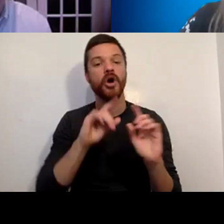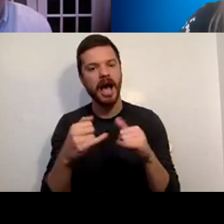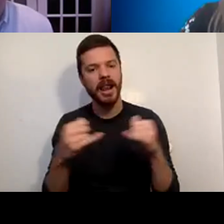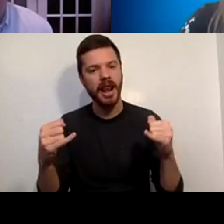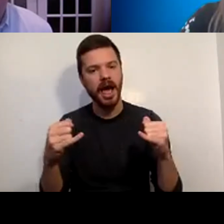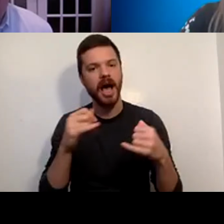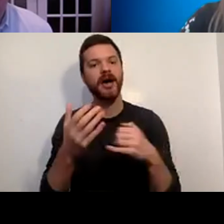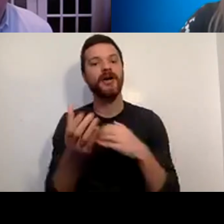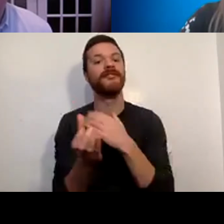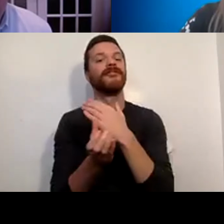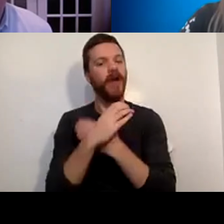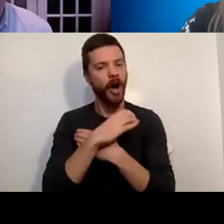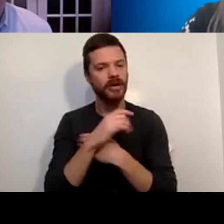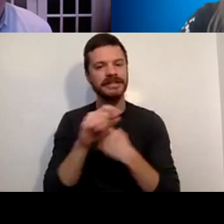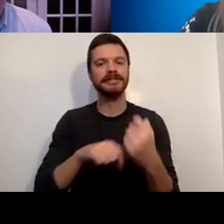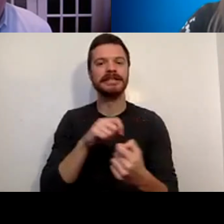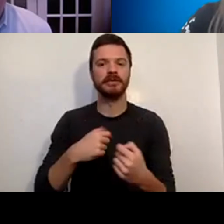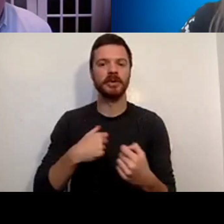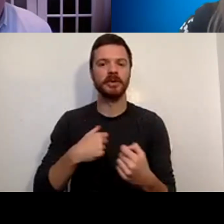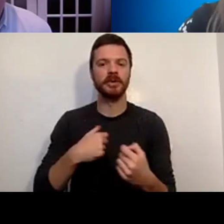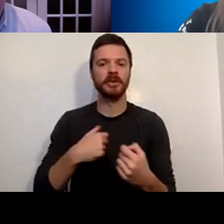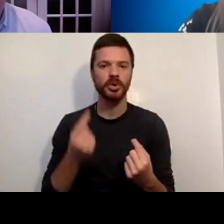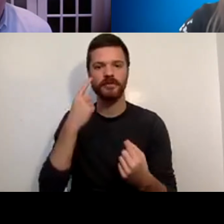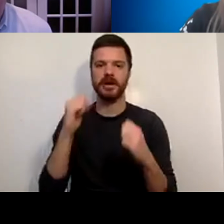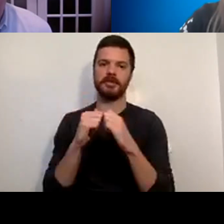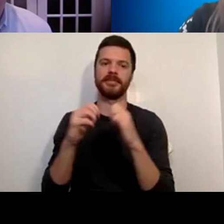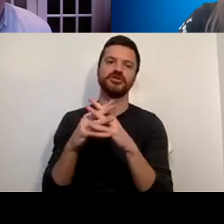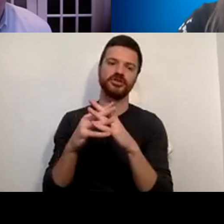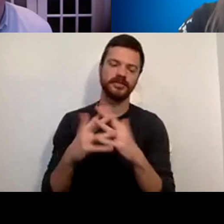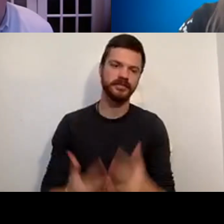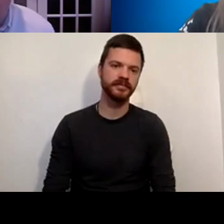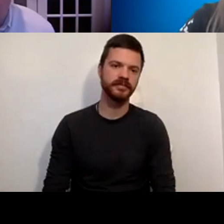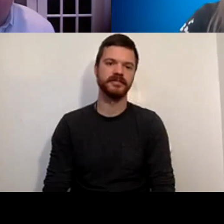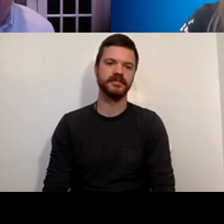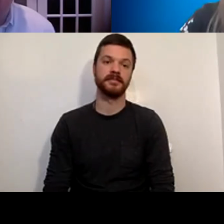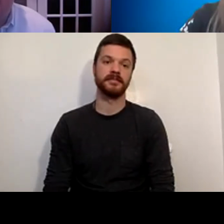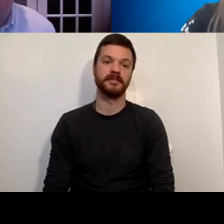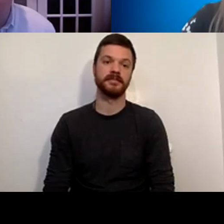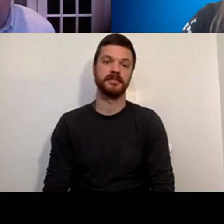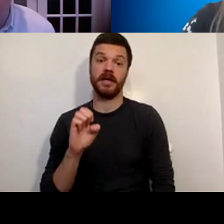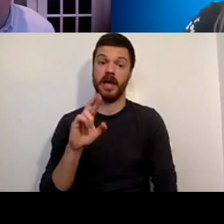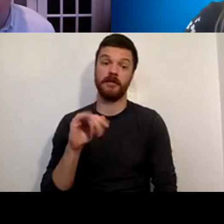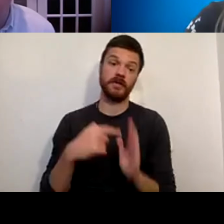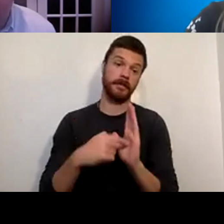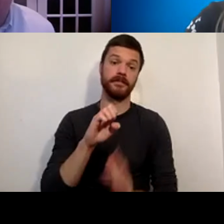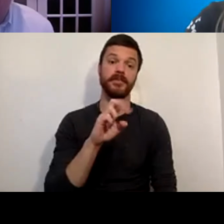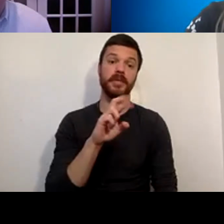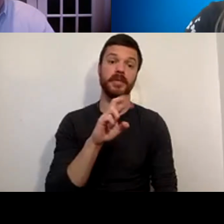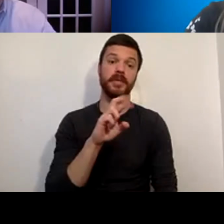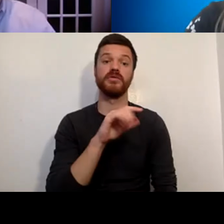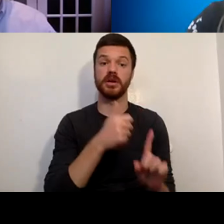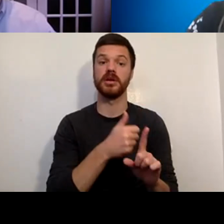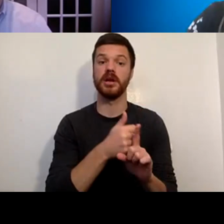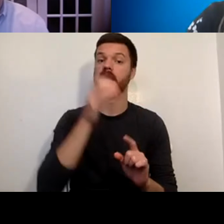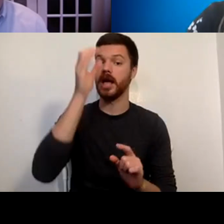the specific things that we do in implementation. And what I would say about ERIC is that it's conceptualized at a